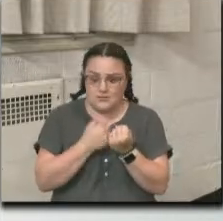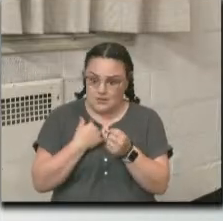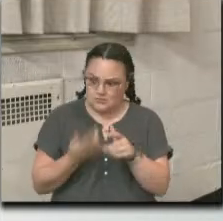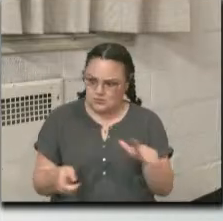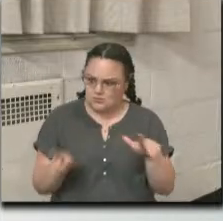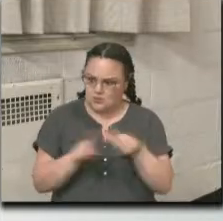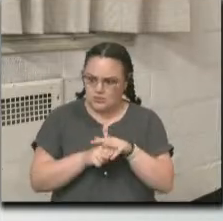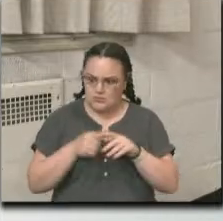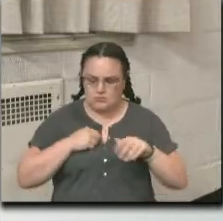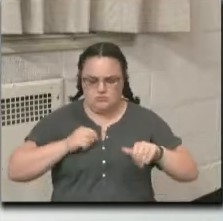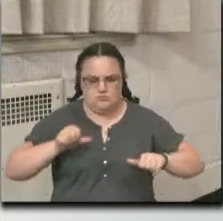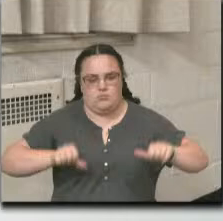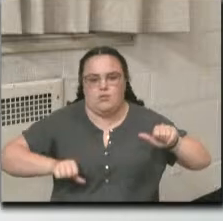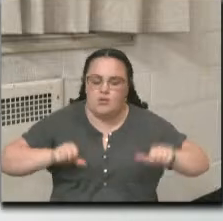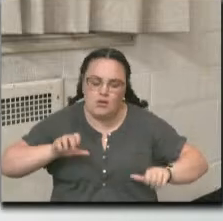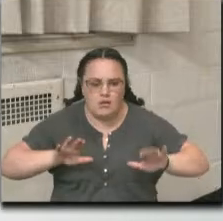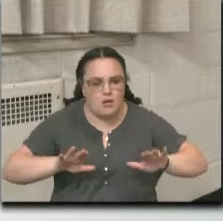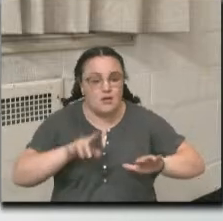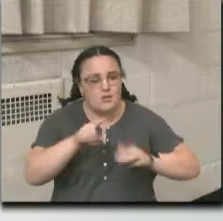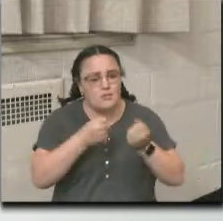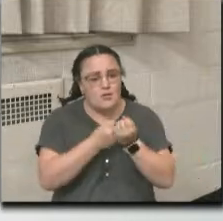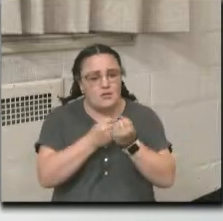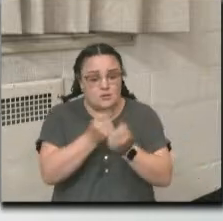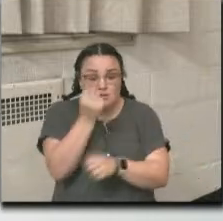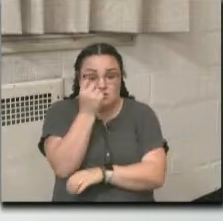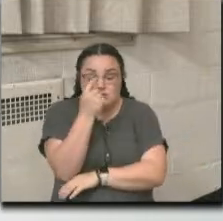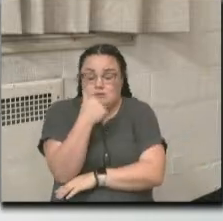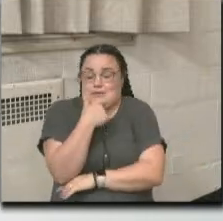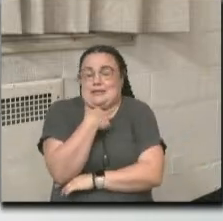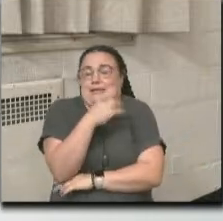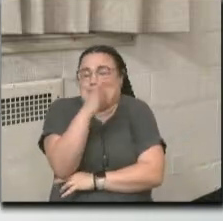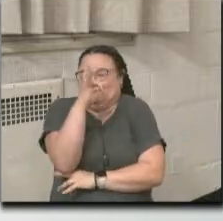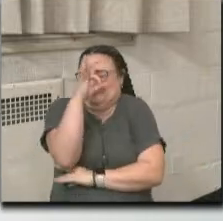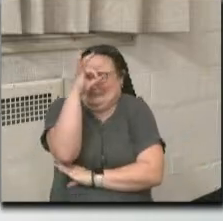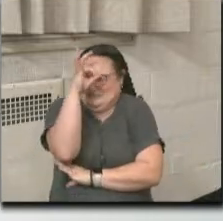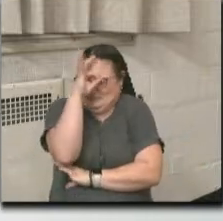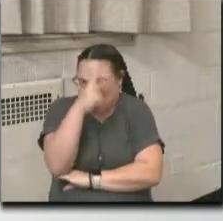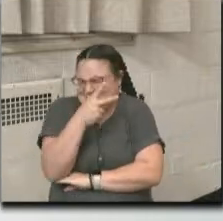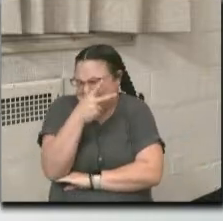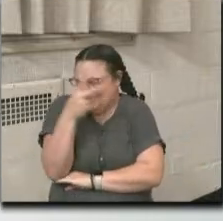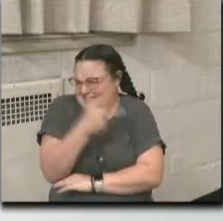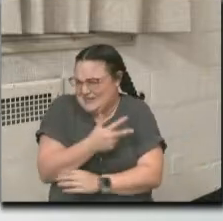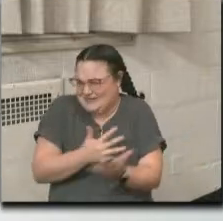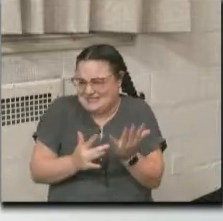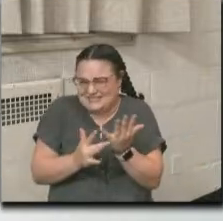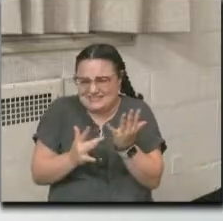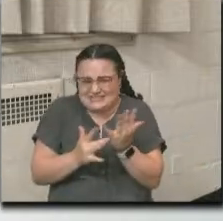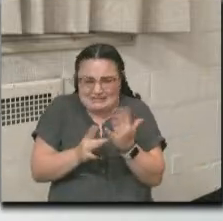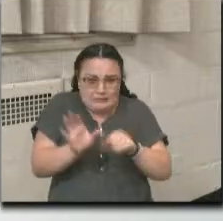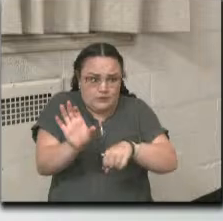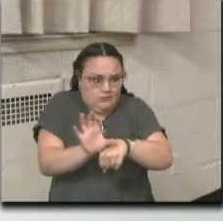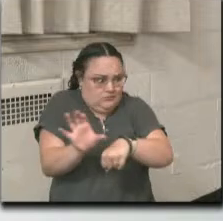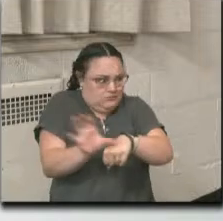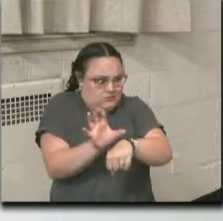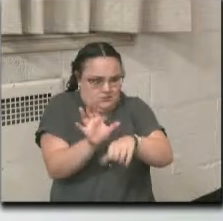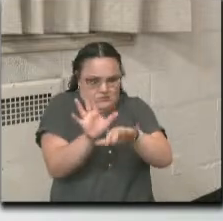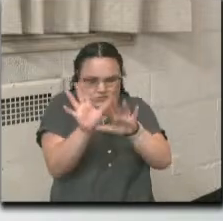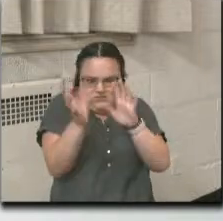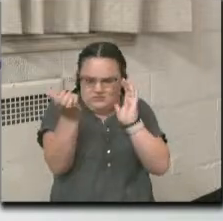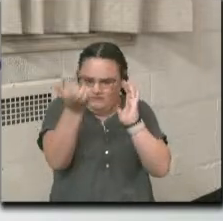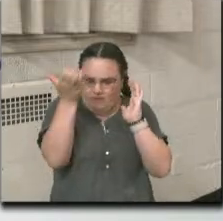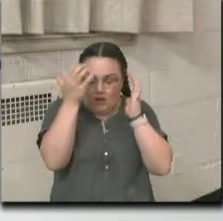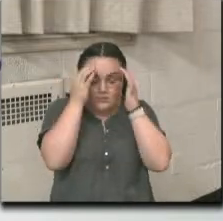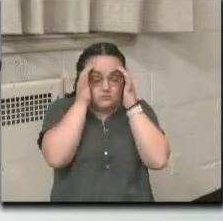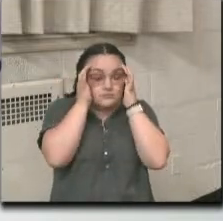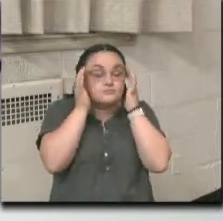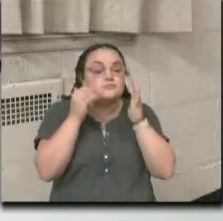know, I don't know a lot about technology. I don't know a lot about computers. And I definitely